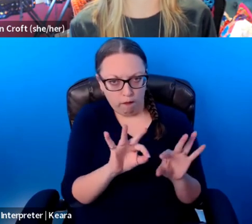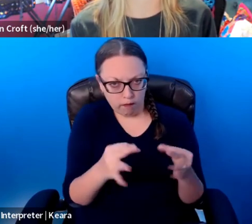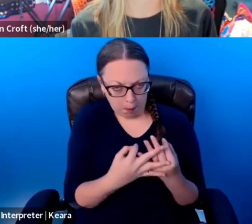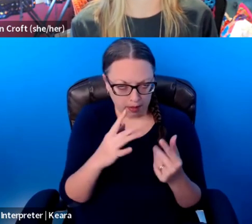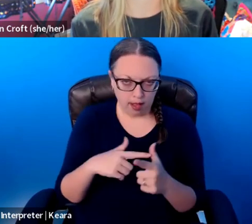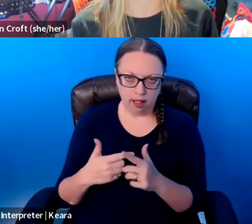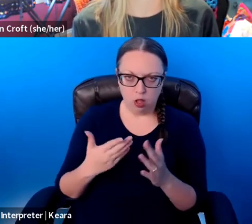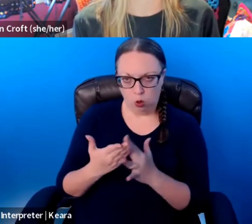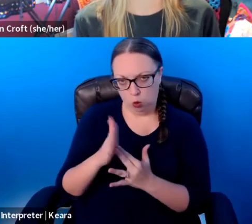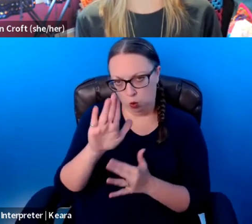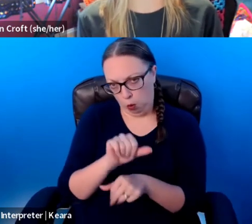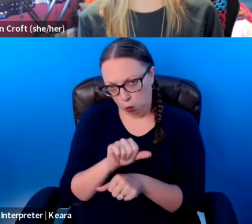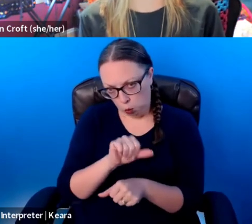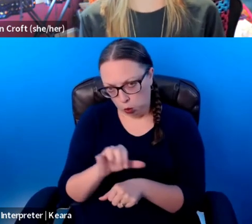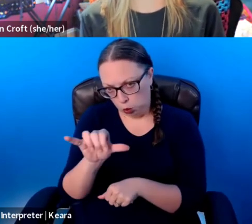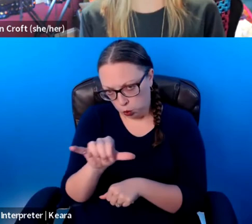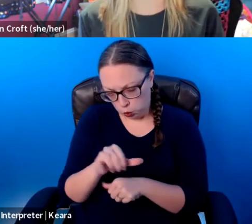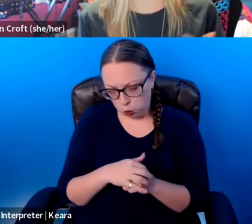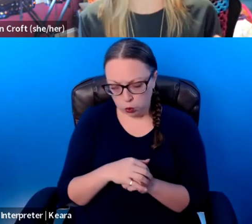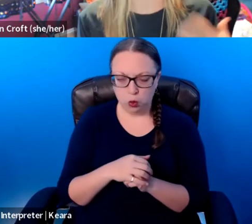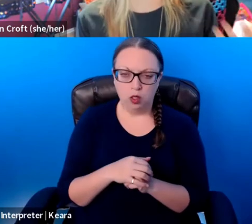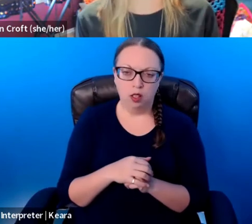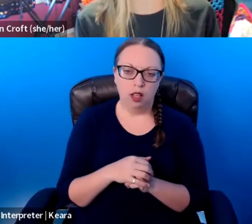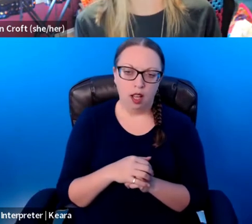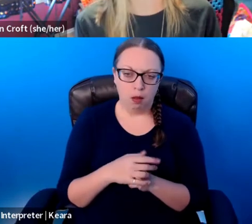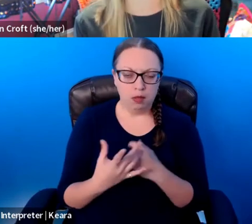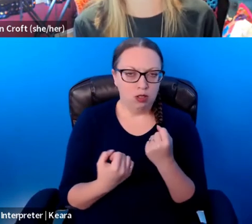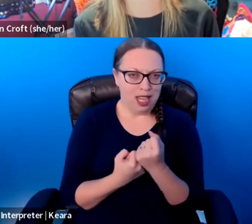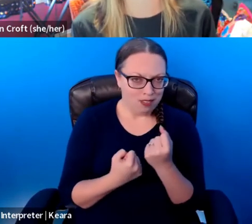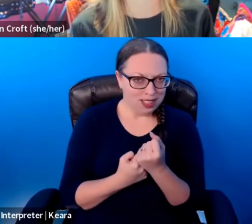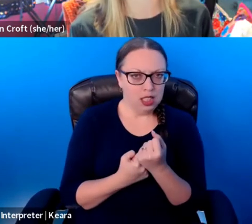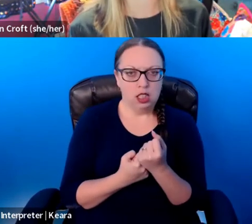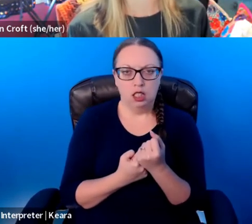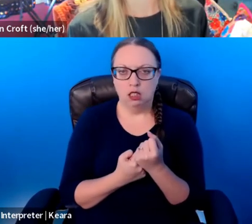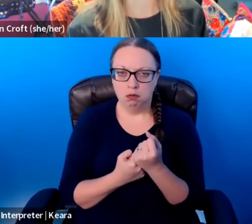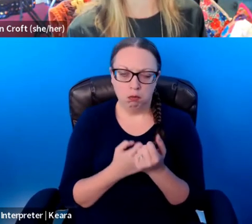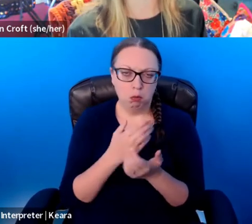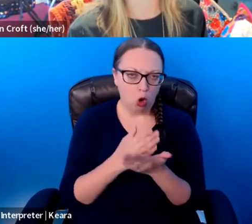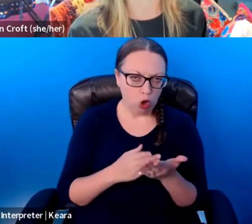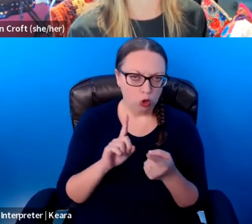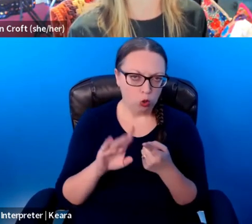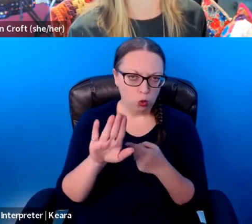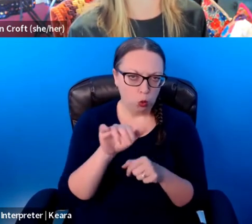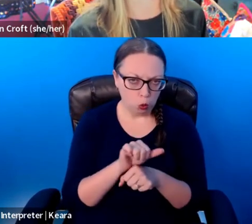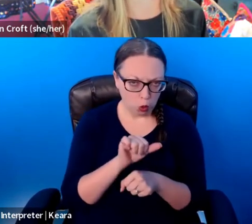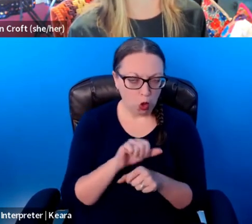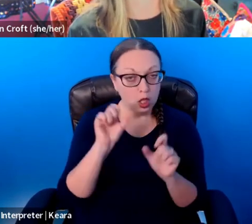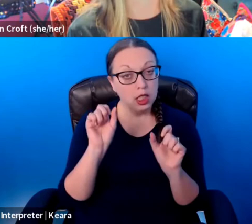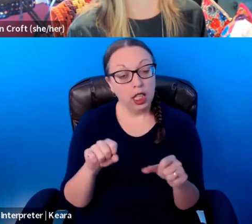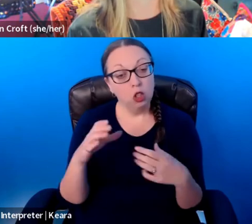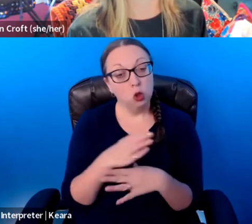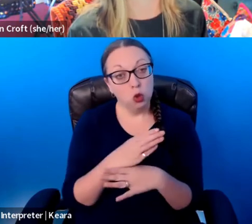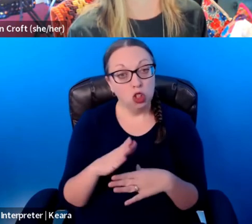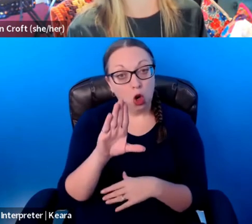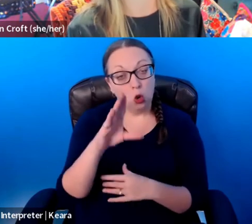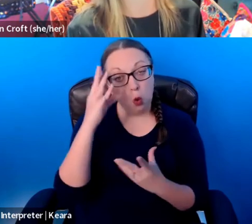do, there's some advocacy component in the supports brokerage work that you do. Can you share a bit about your thoughts on the